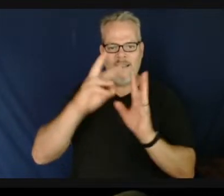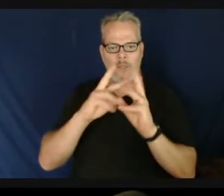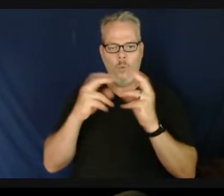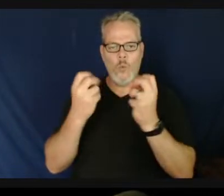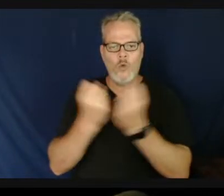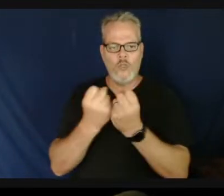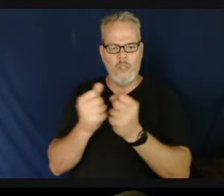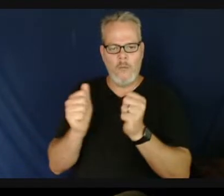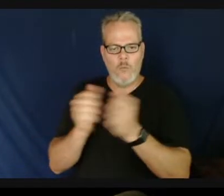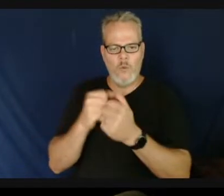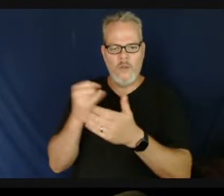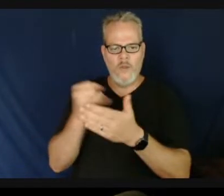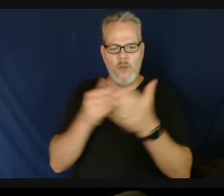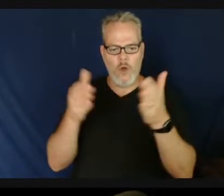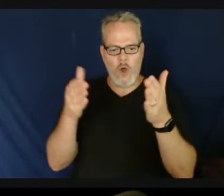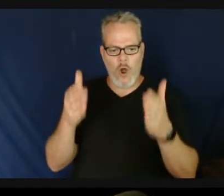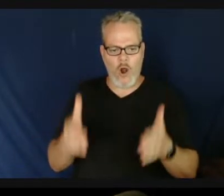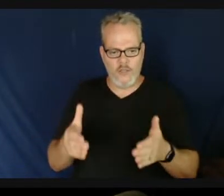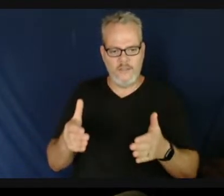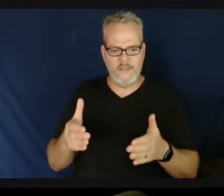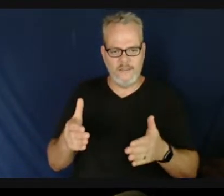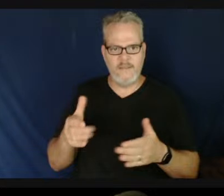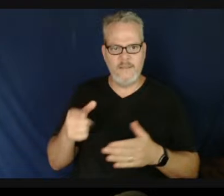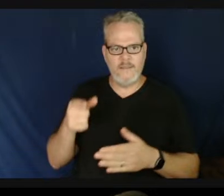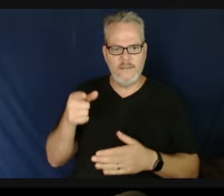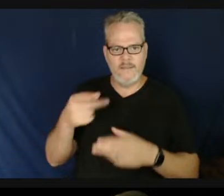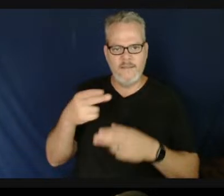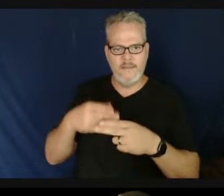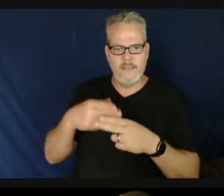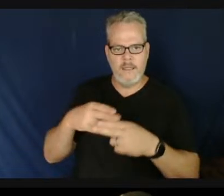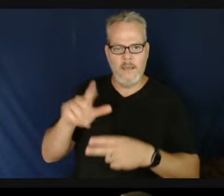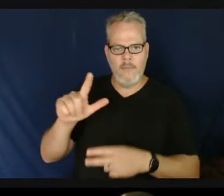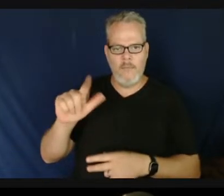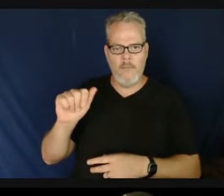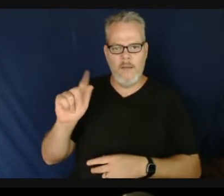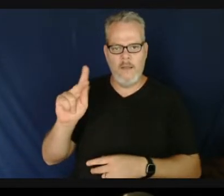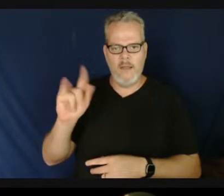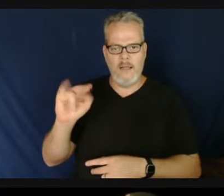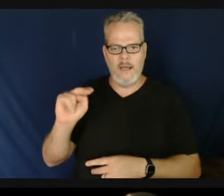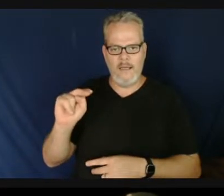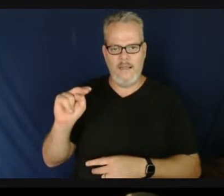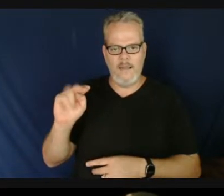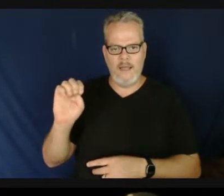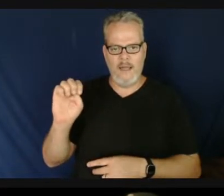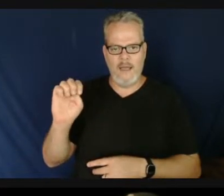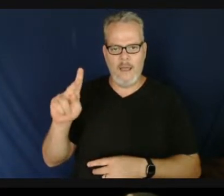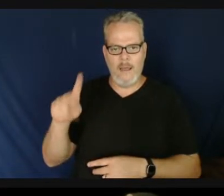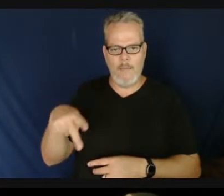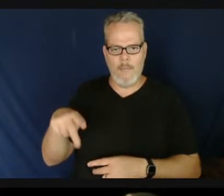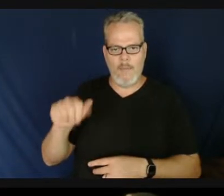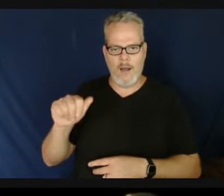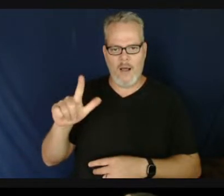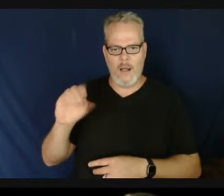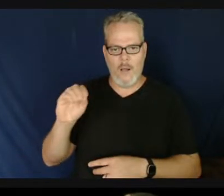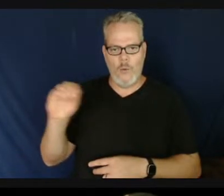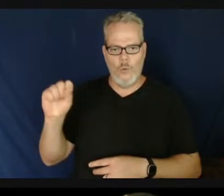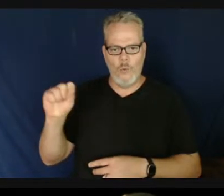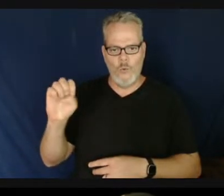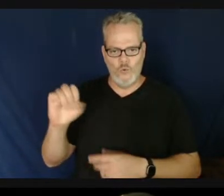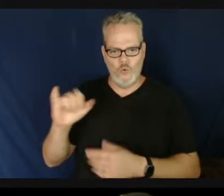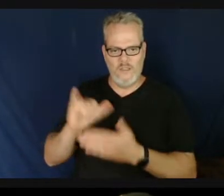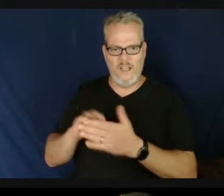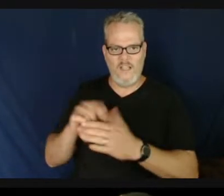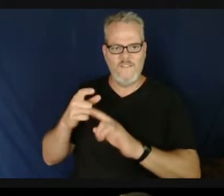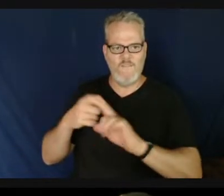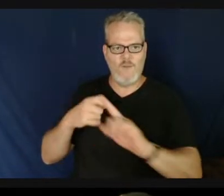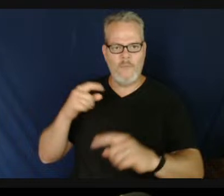Lakin Epalus. I hope I pronounced that right. It's a painter and cultural bearer of the Zuni tribe and is April's